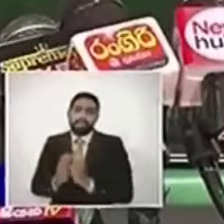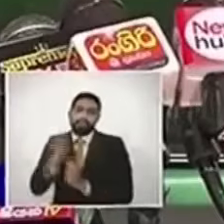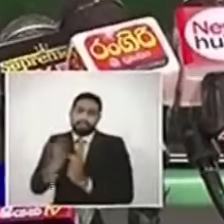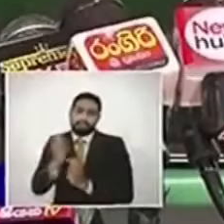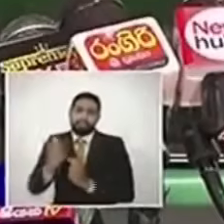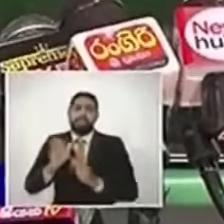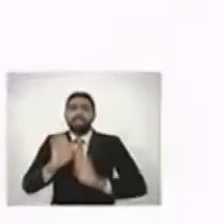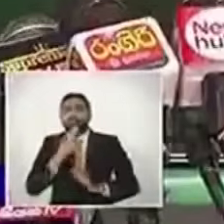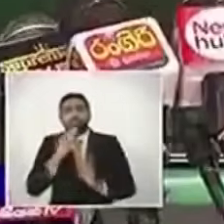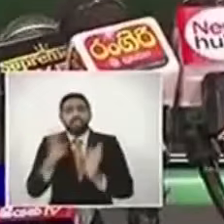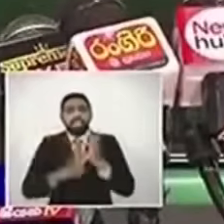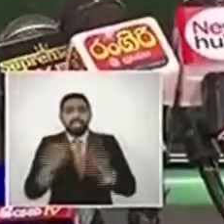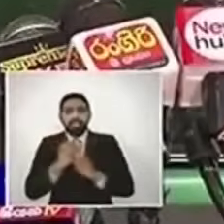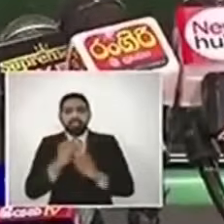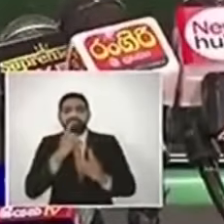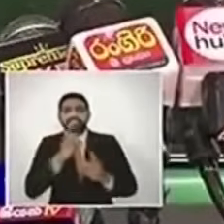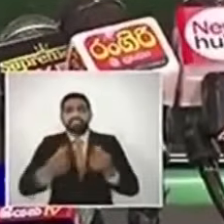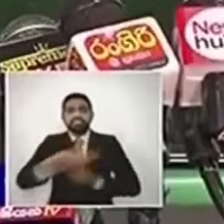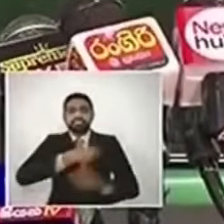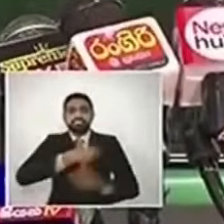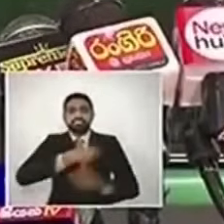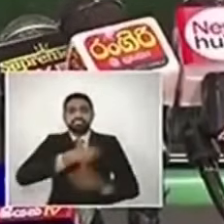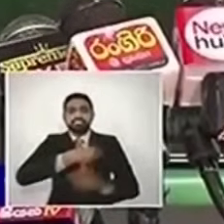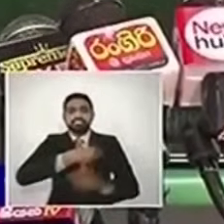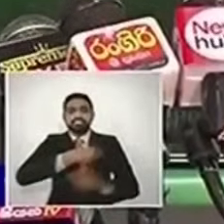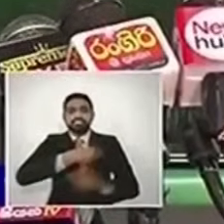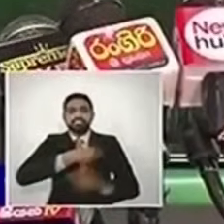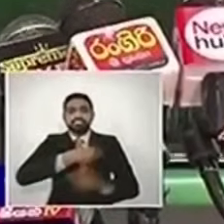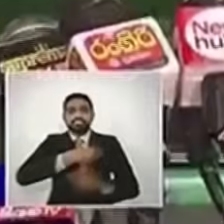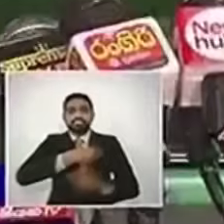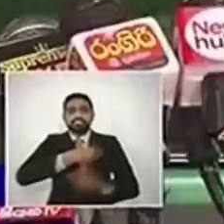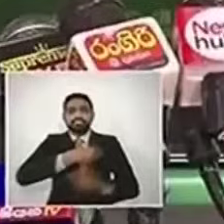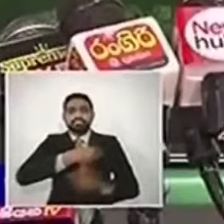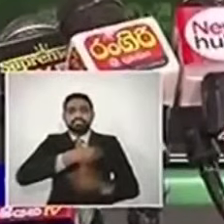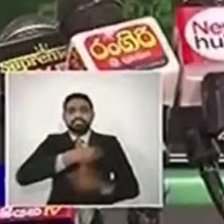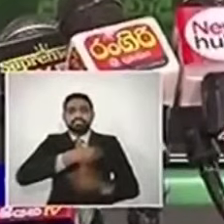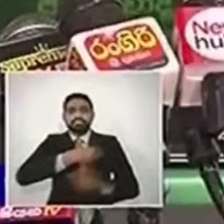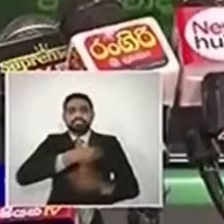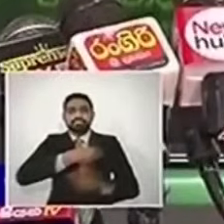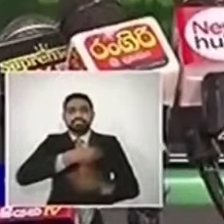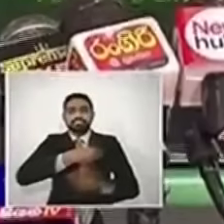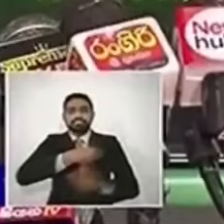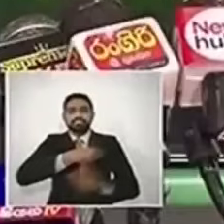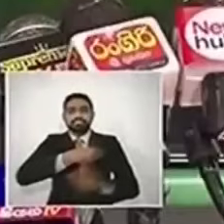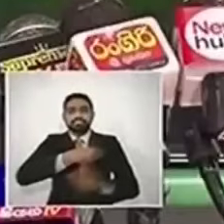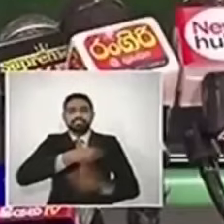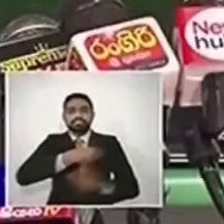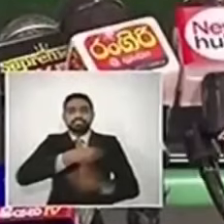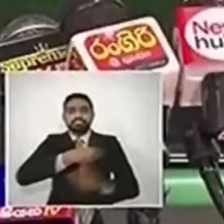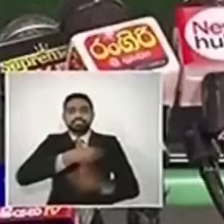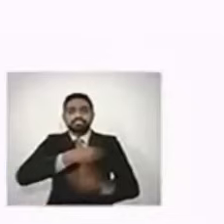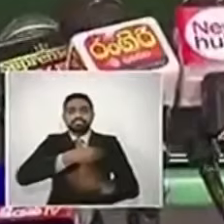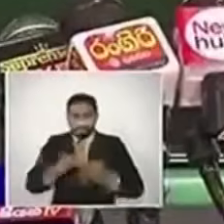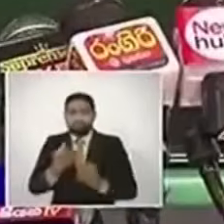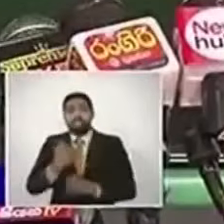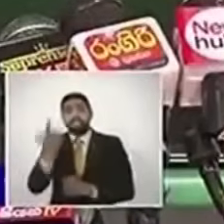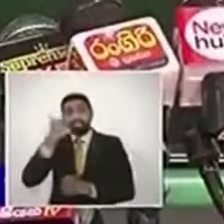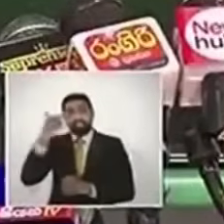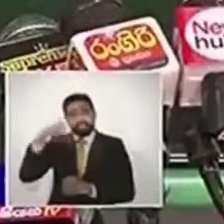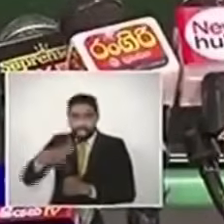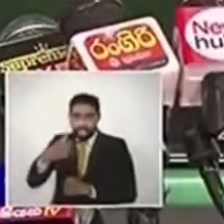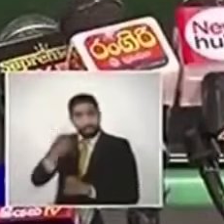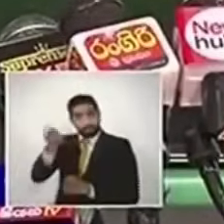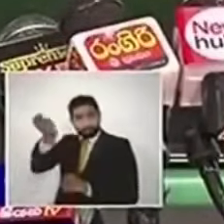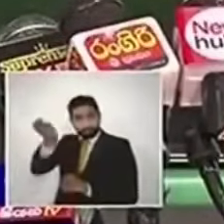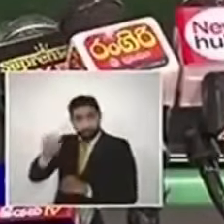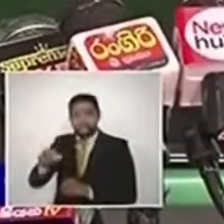crude oil, they will get commissions. The premium is the shipping costs and the insurance cost. When a group is formed for an insurance, we get a